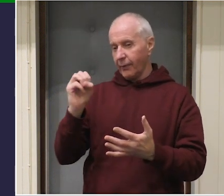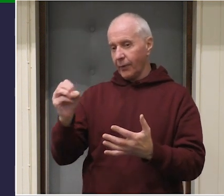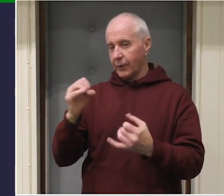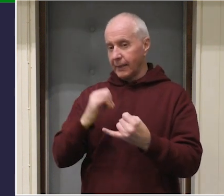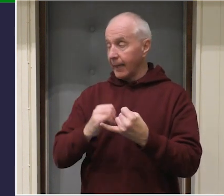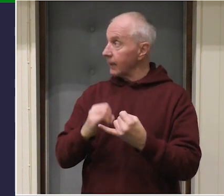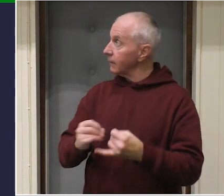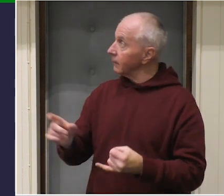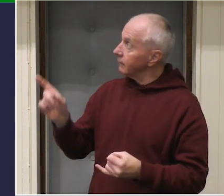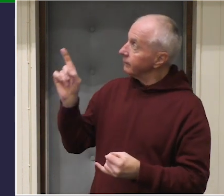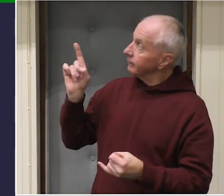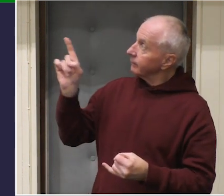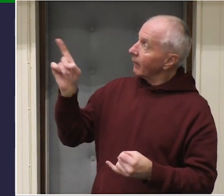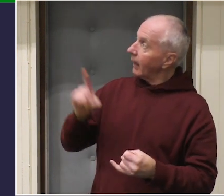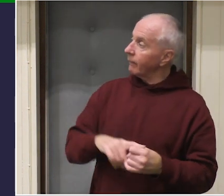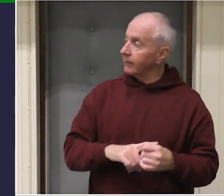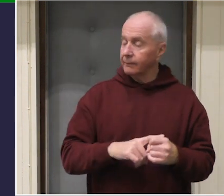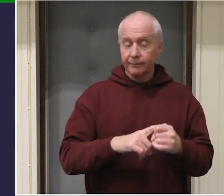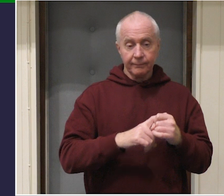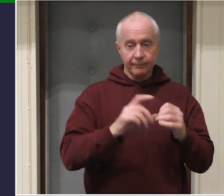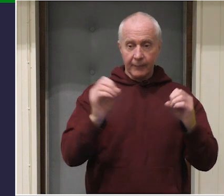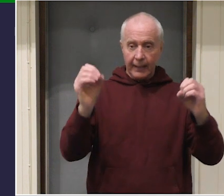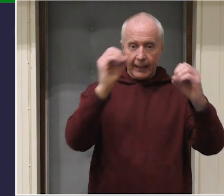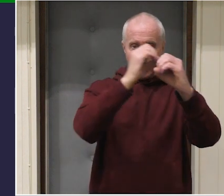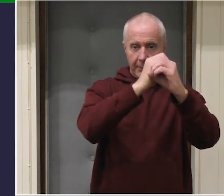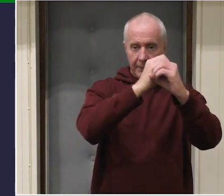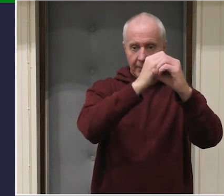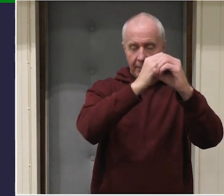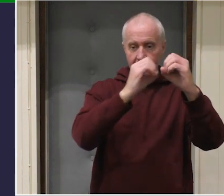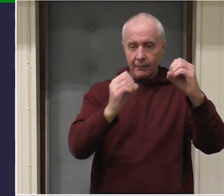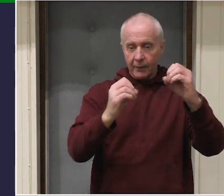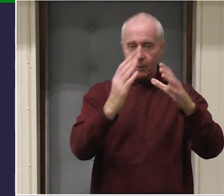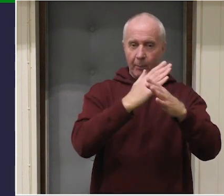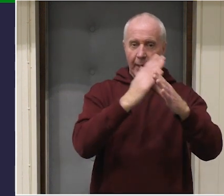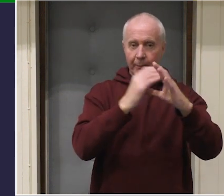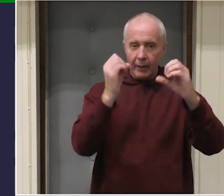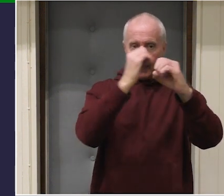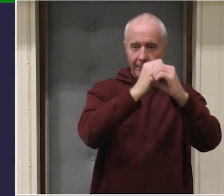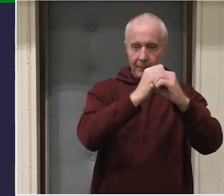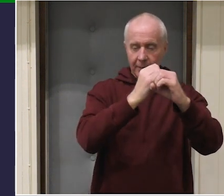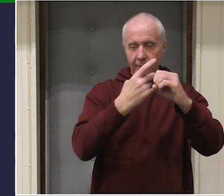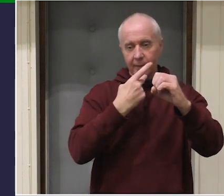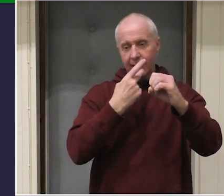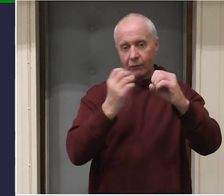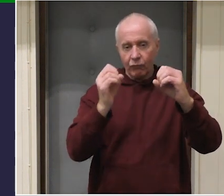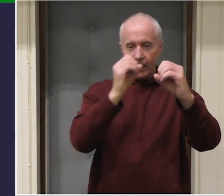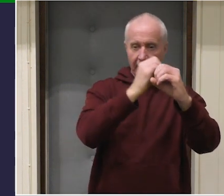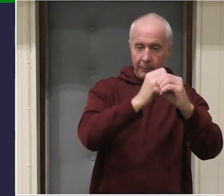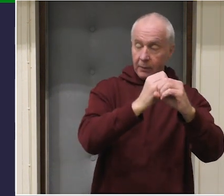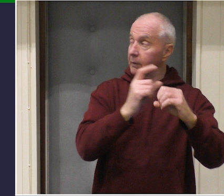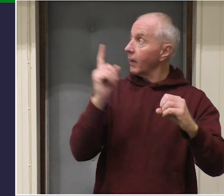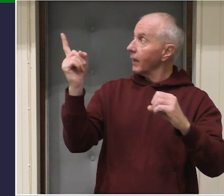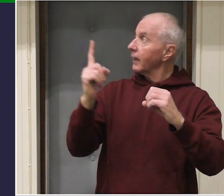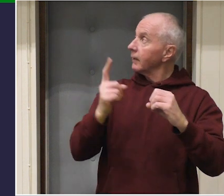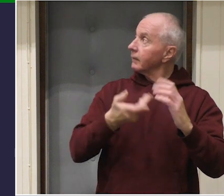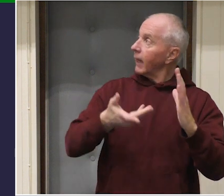eclipsing binary. Primary eclipse, secondary eclipse, primary eclipse, secondary eclipse. That's fine. And on top of that, I